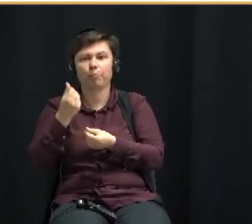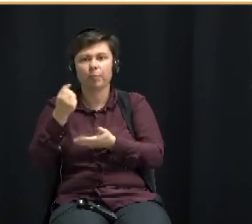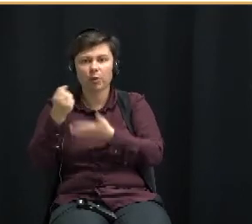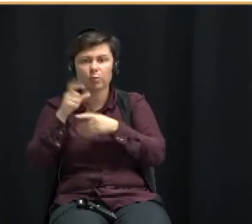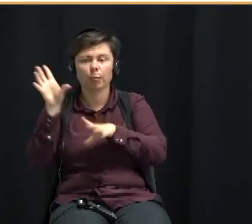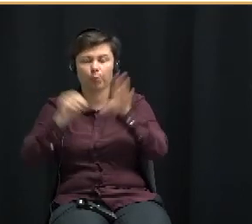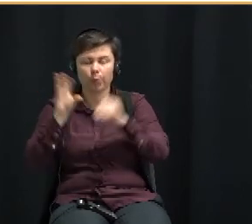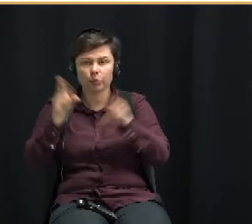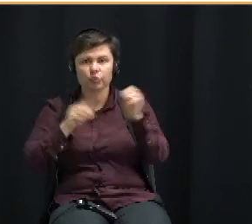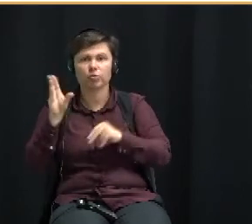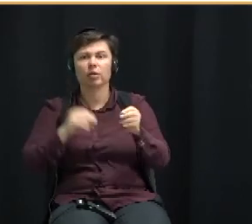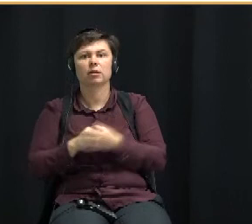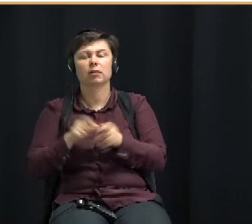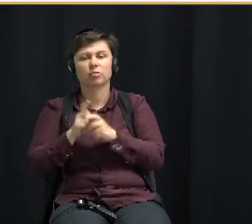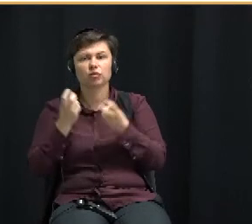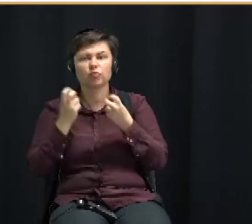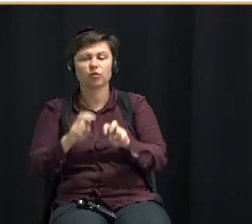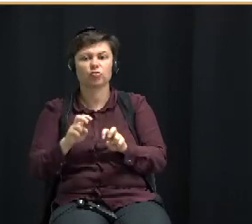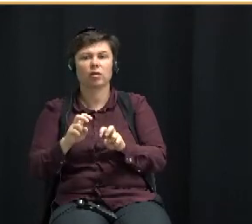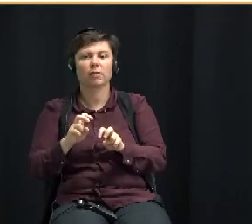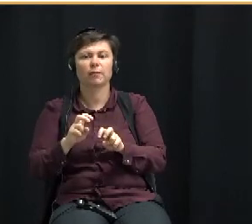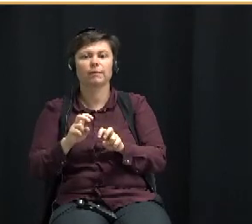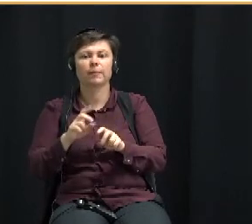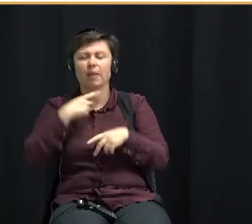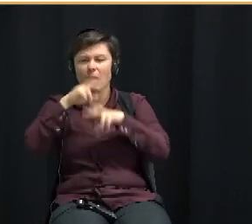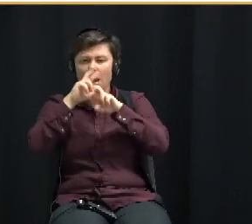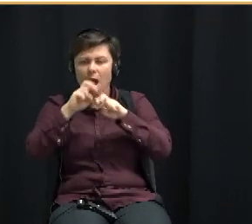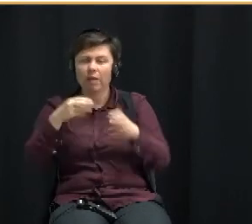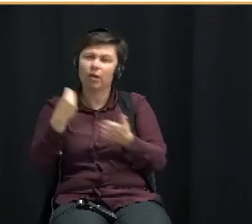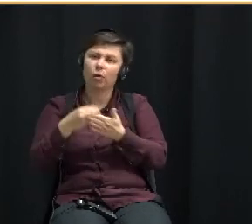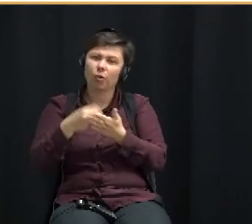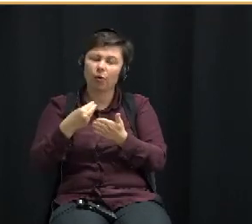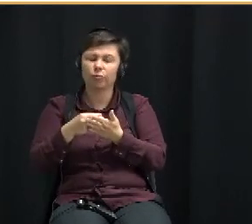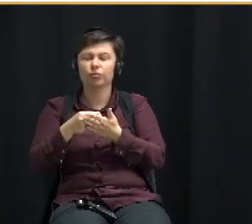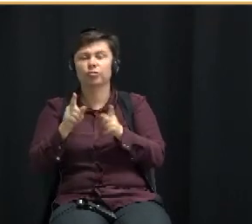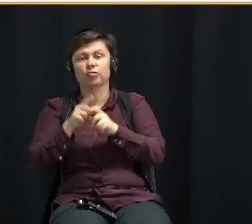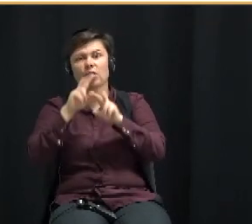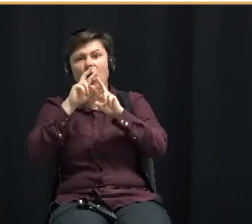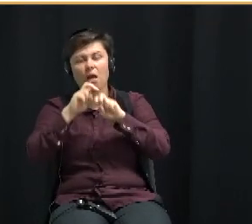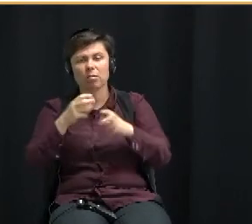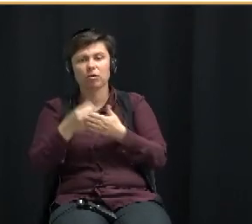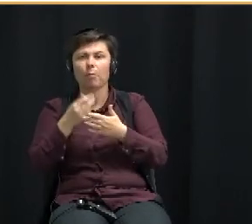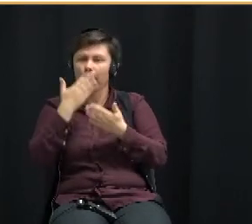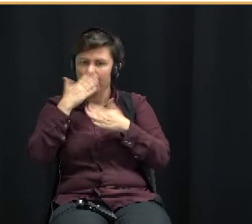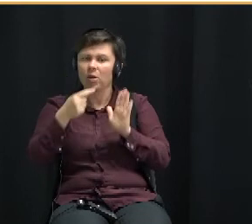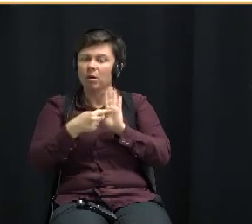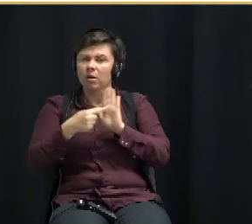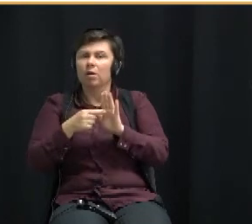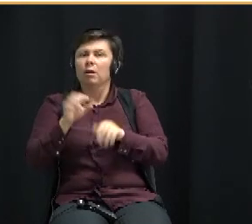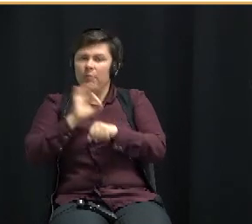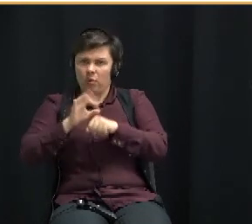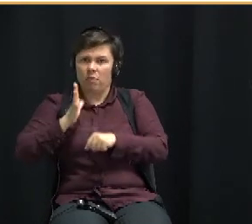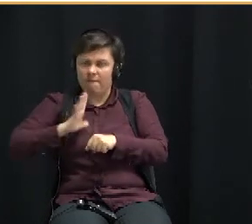cost-benefit analysis. We have some of them in Norway, but there should be more. These are very powerful. And maybe I should